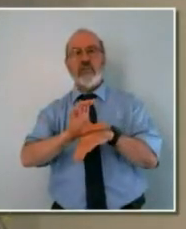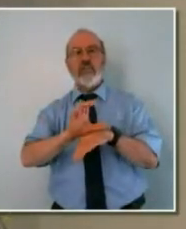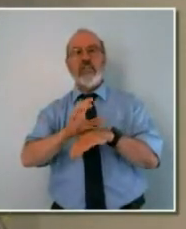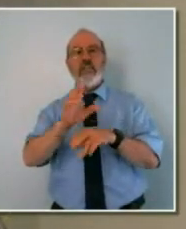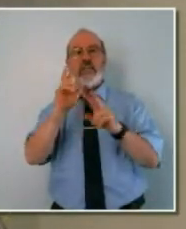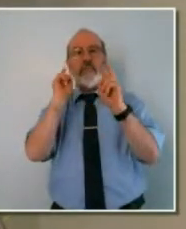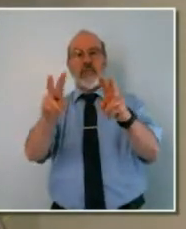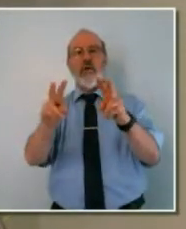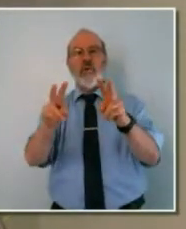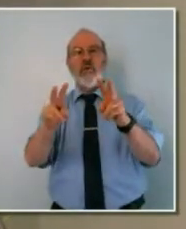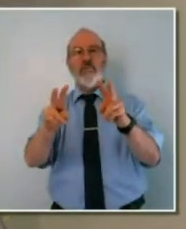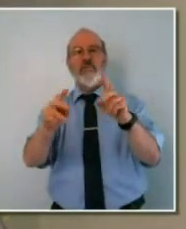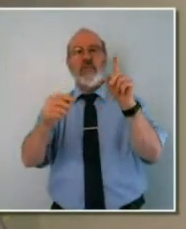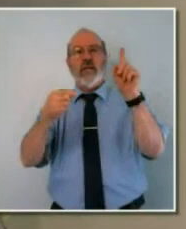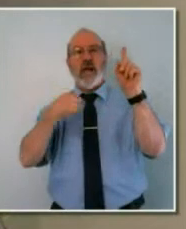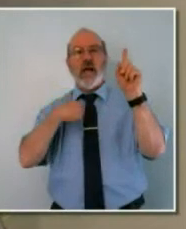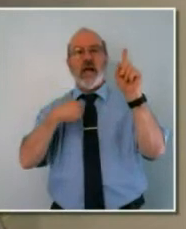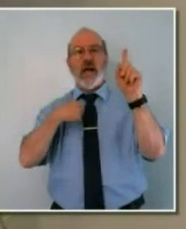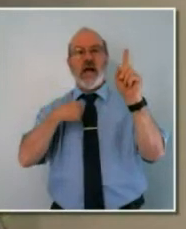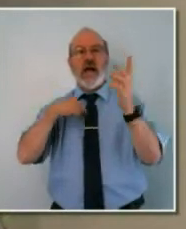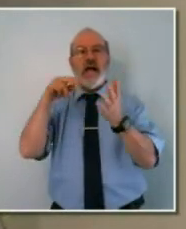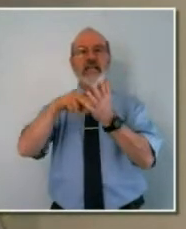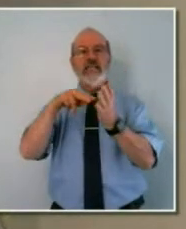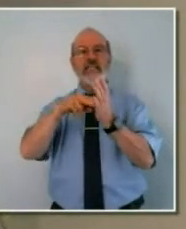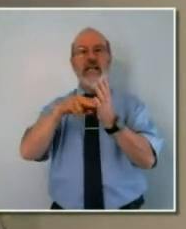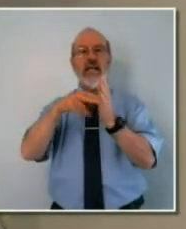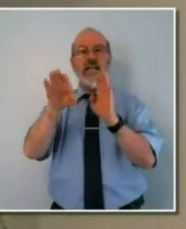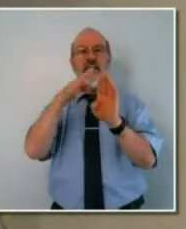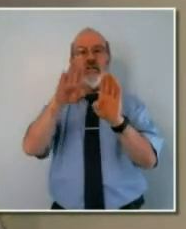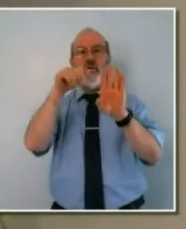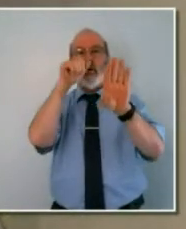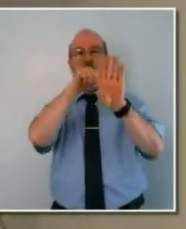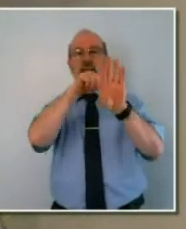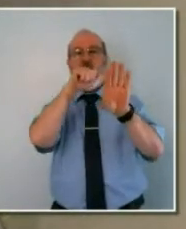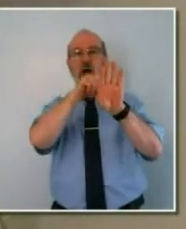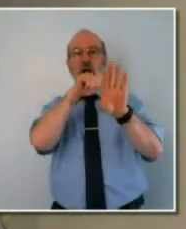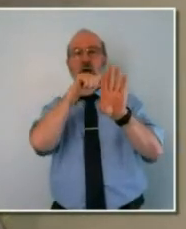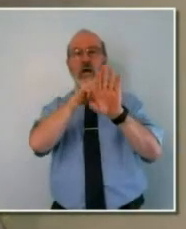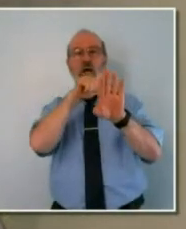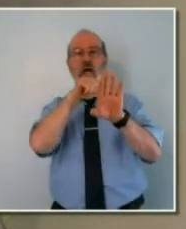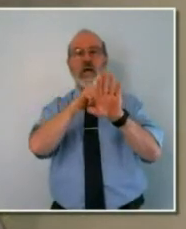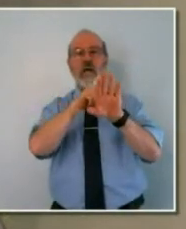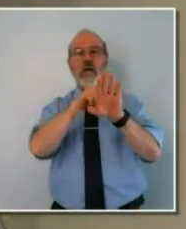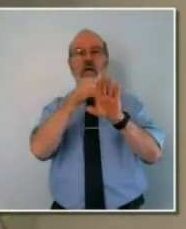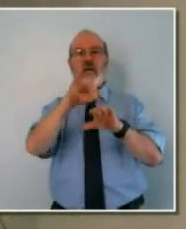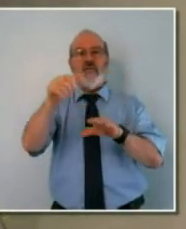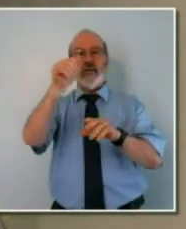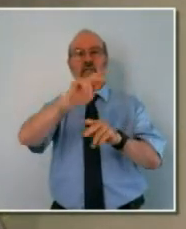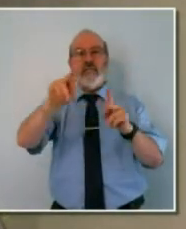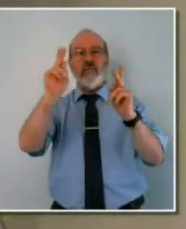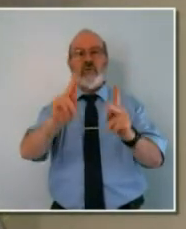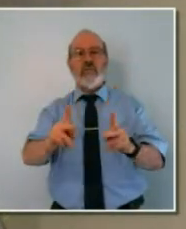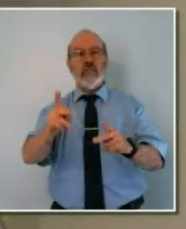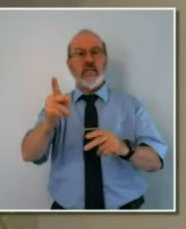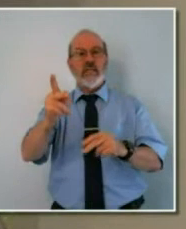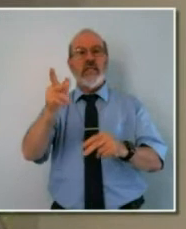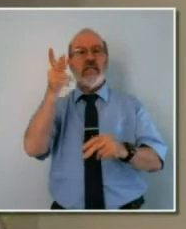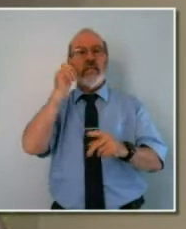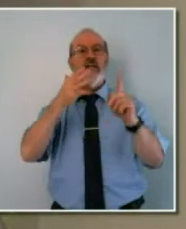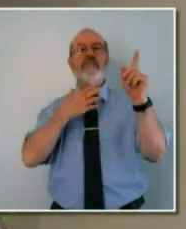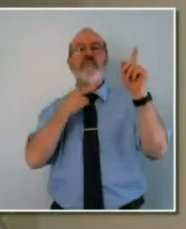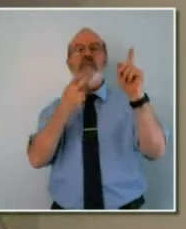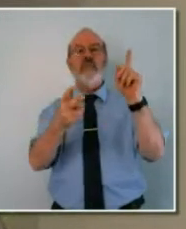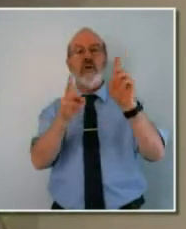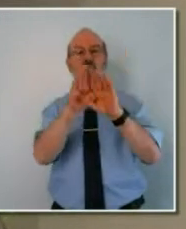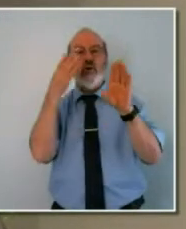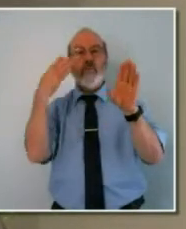"Behold, I stand at the door and knock. If any man will hear my voice and will open the